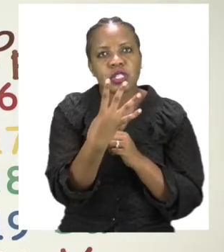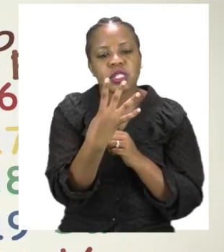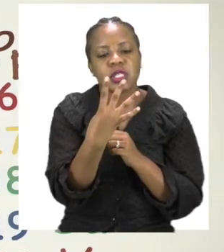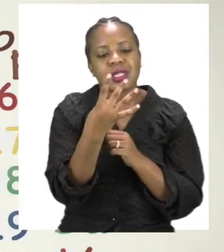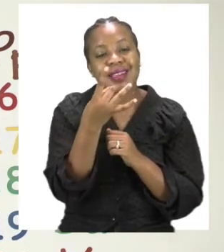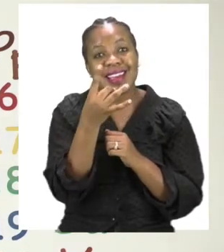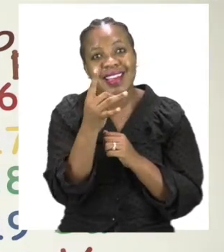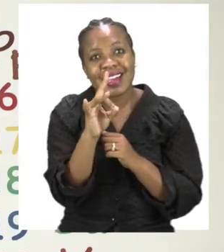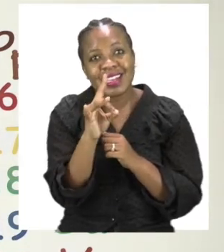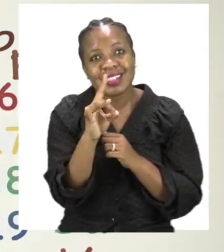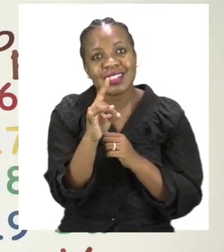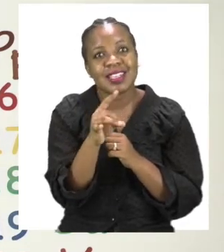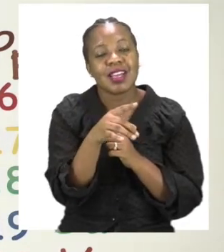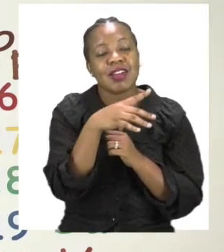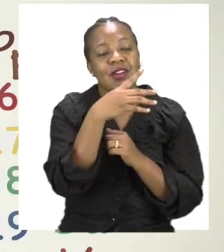148,